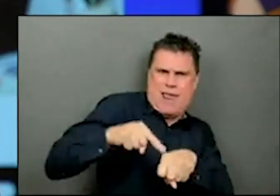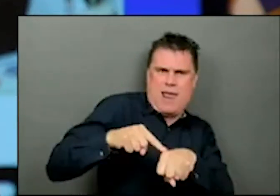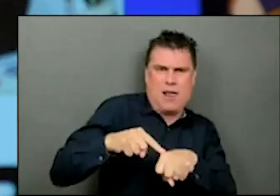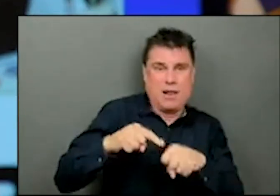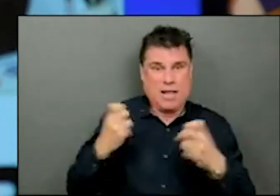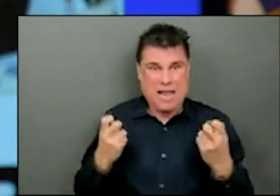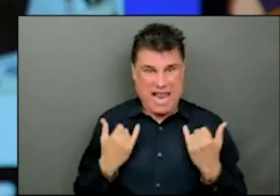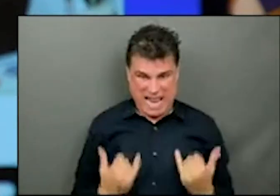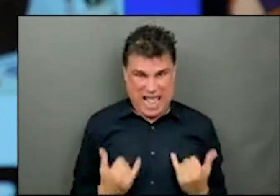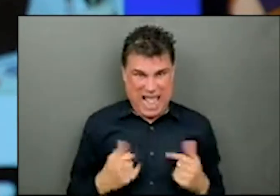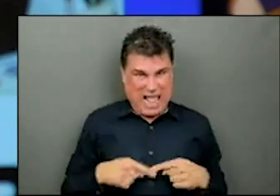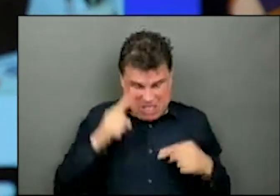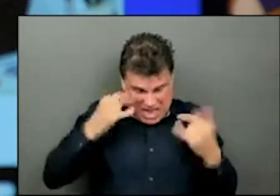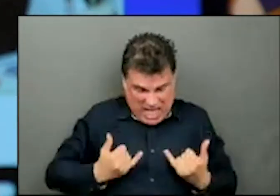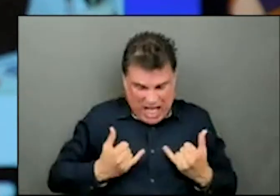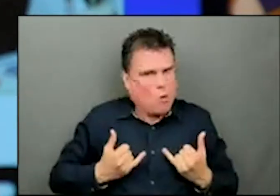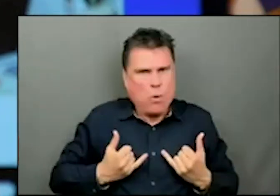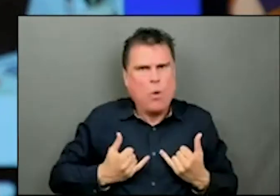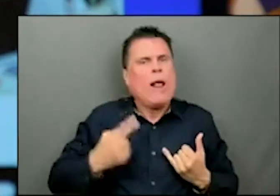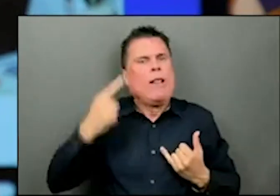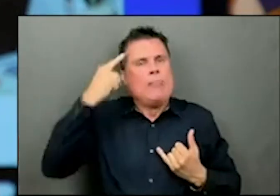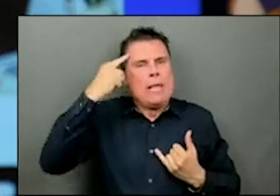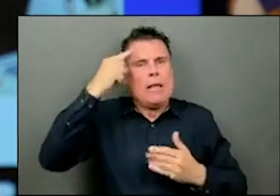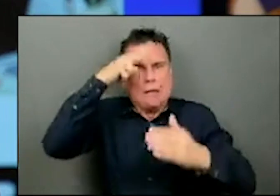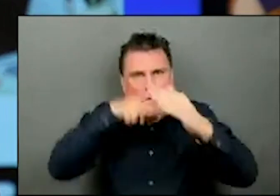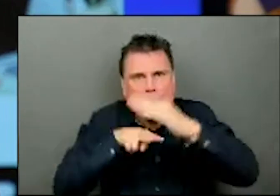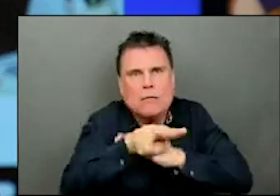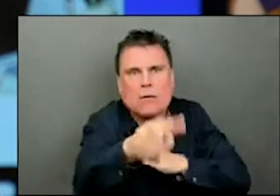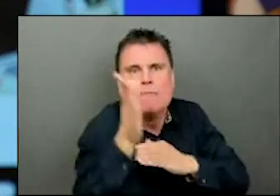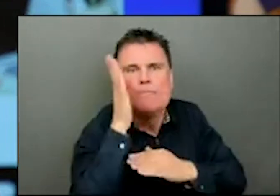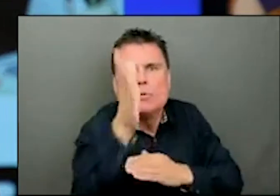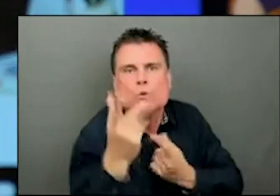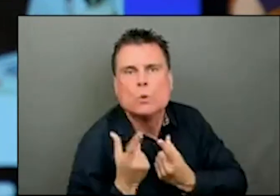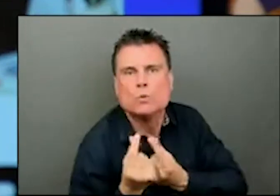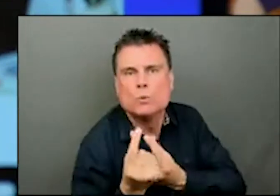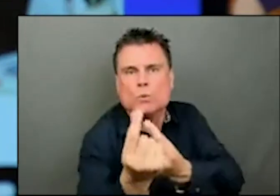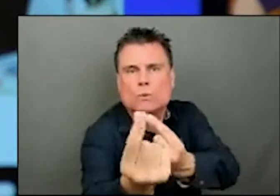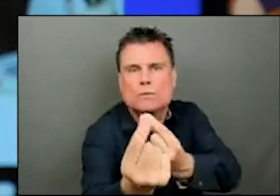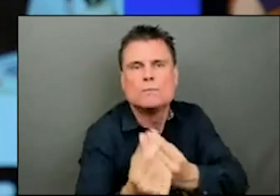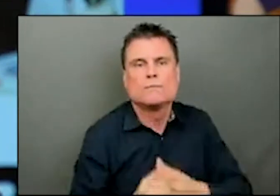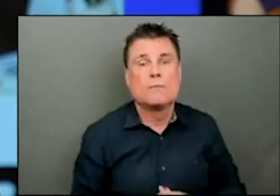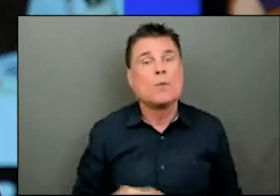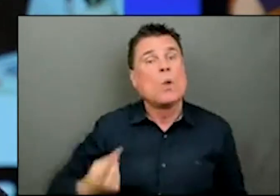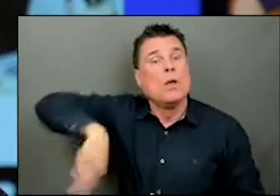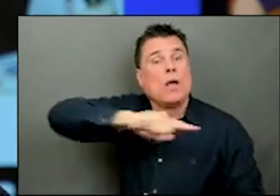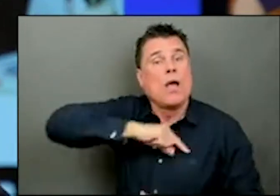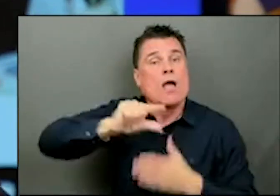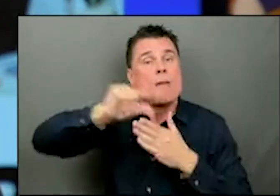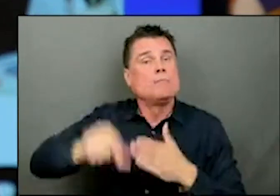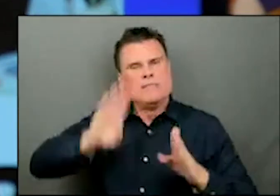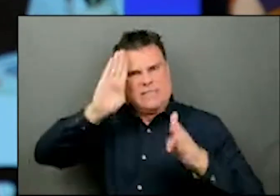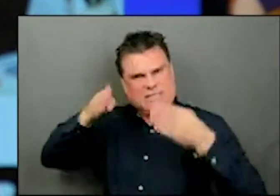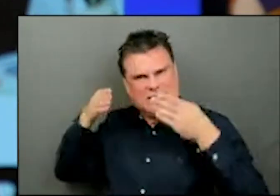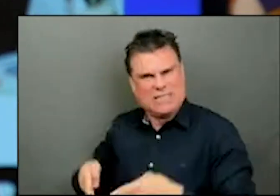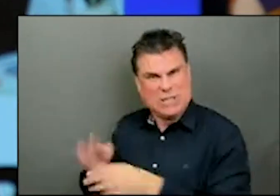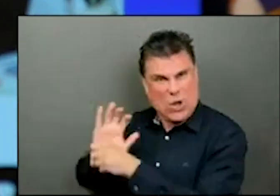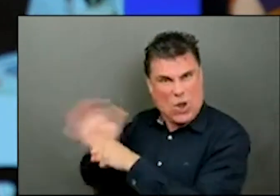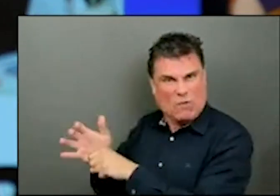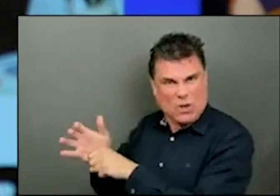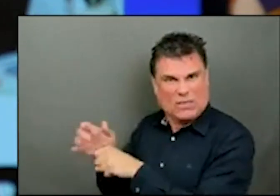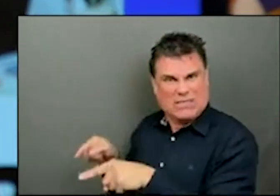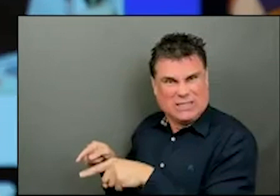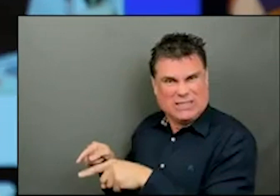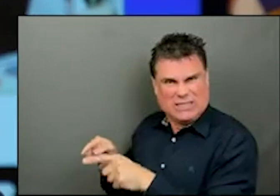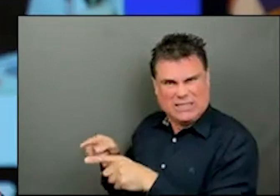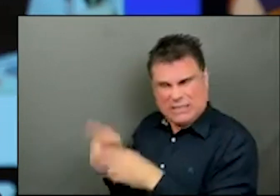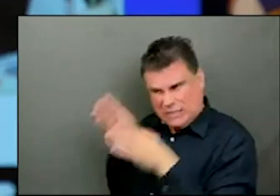as a province, been absolutely focused on getting through COVID-19. Now we want to look forward to that world without